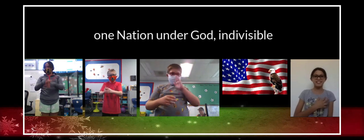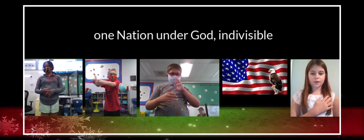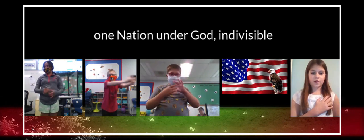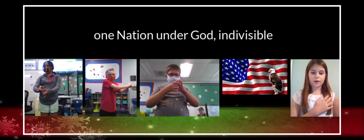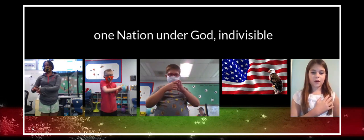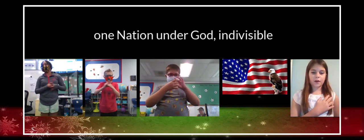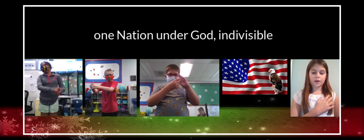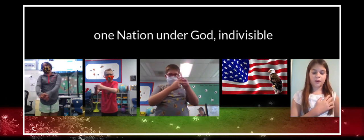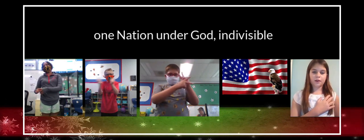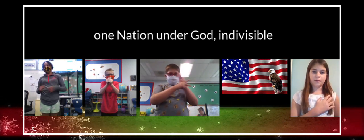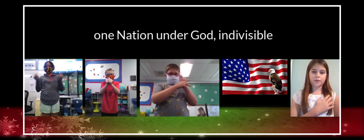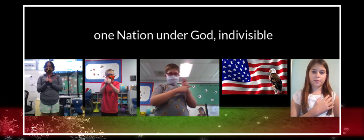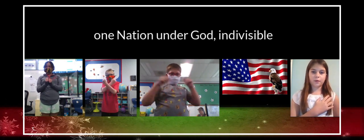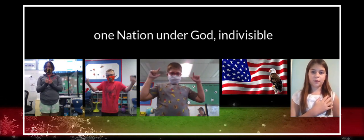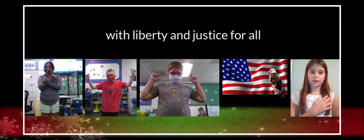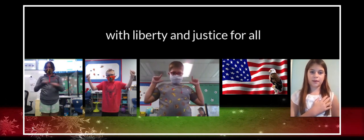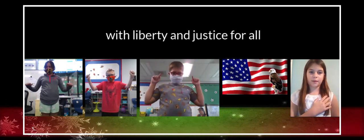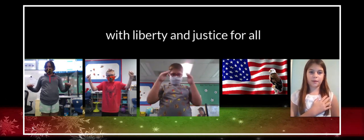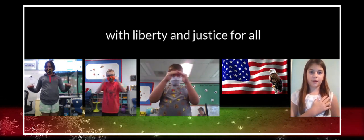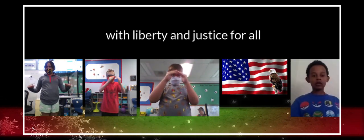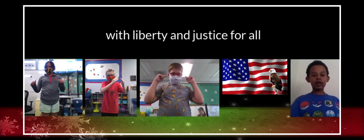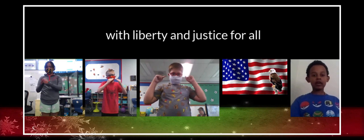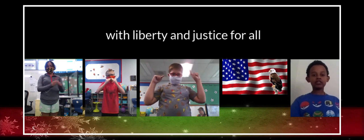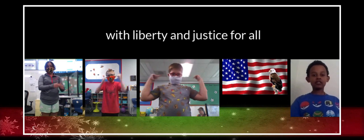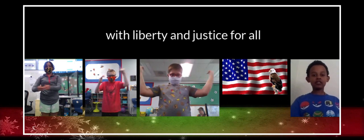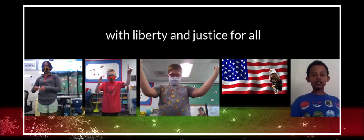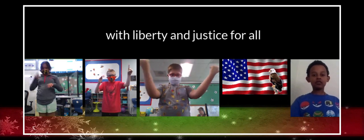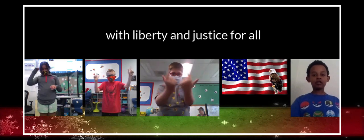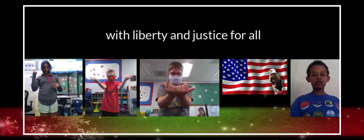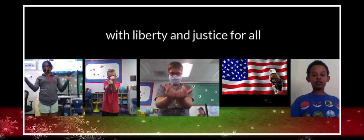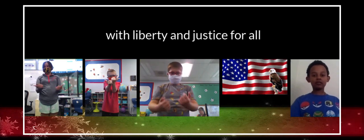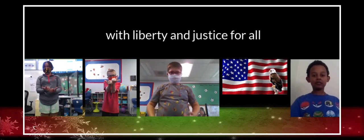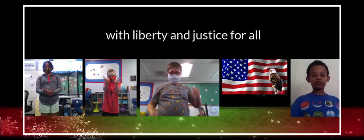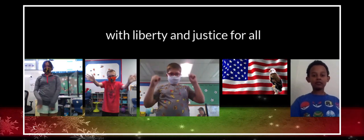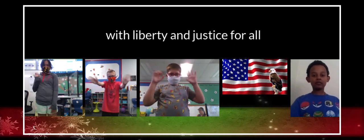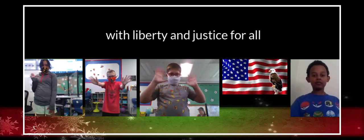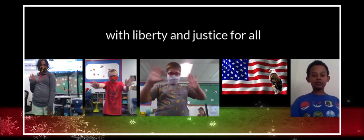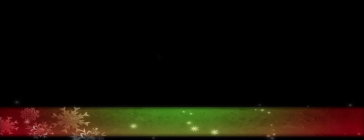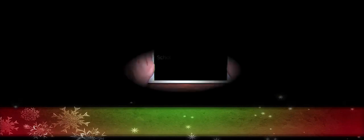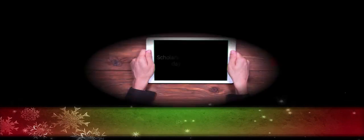nation, under God, indivisible, with liberty and justice for all.